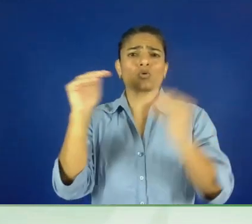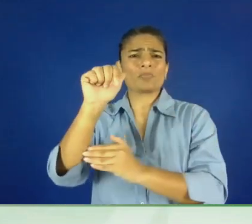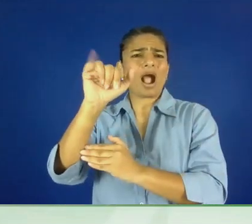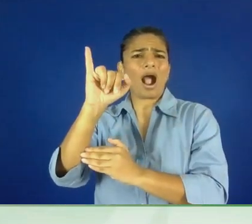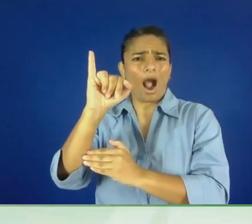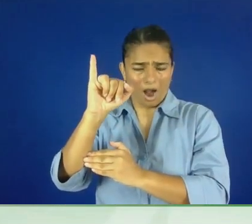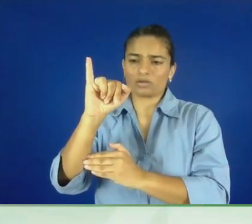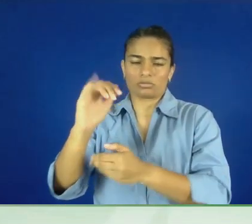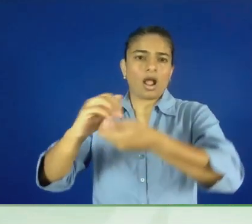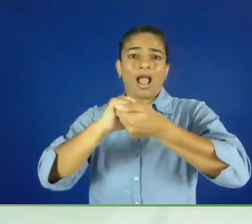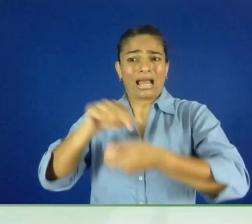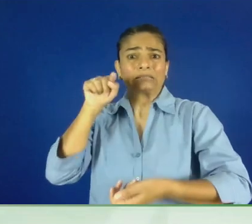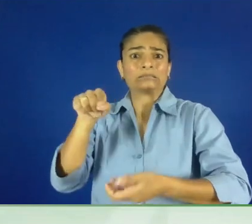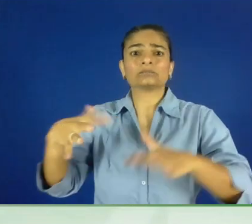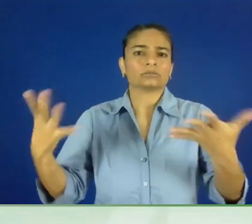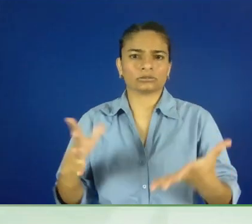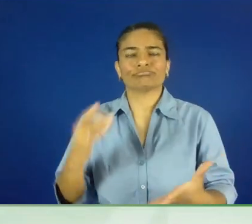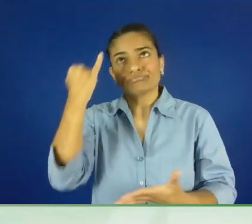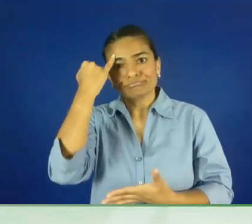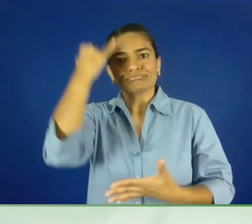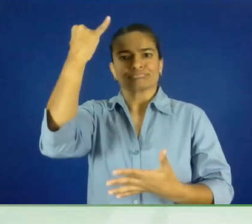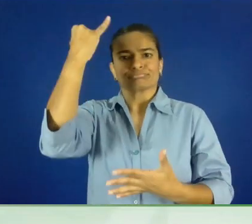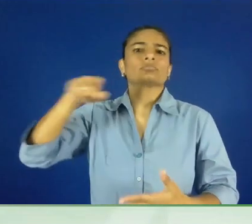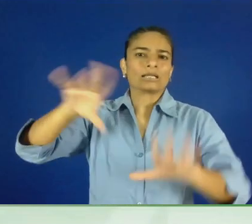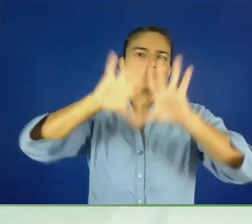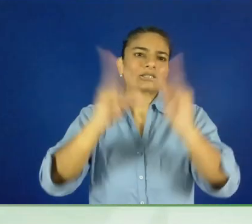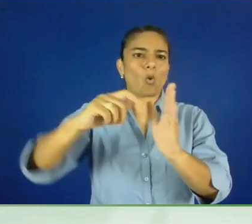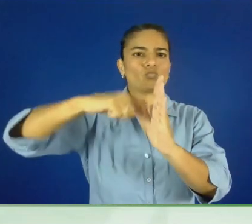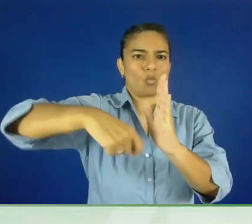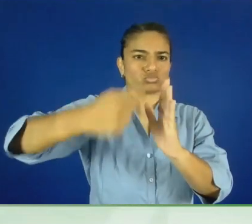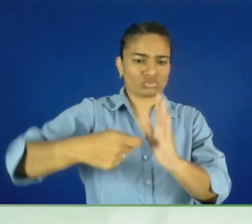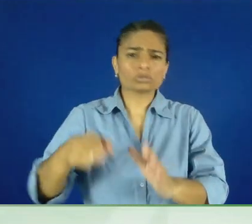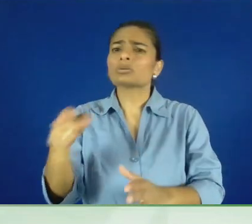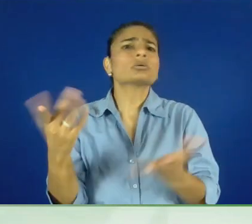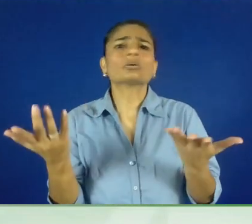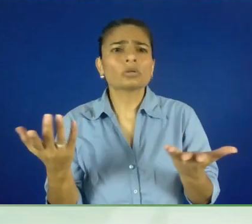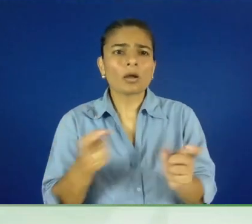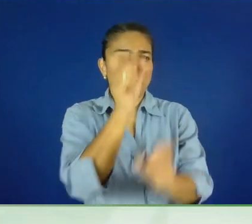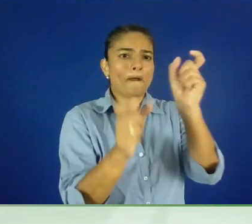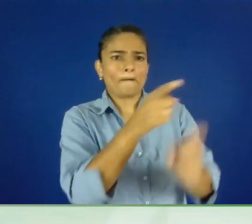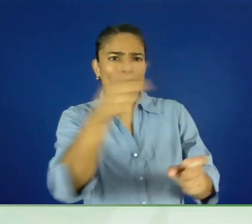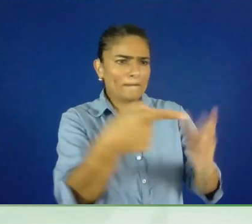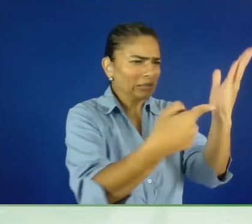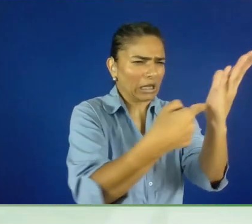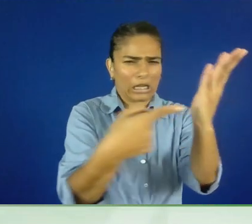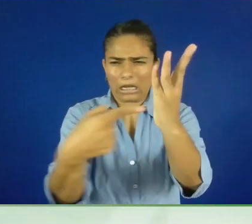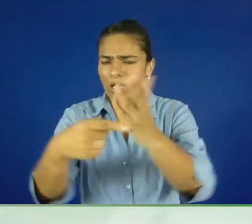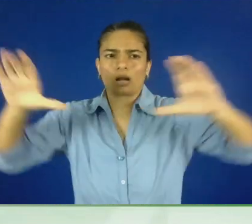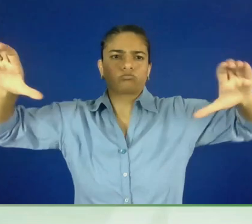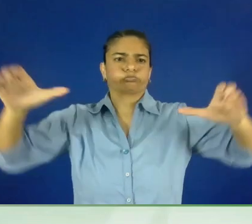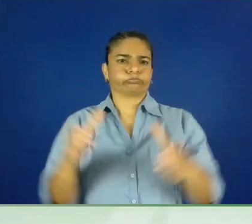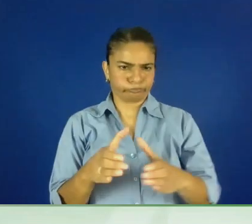together technology companies, advocates, disabled persons organizations to explore how